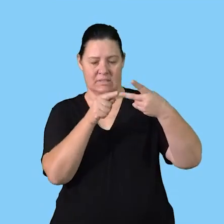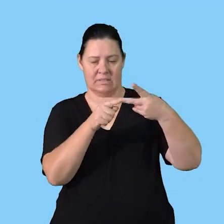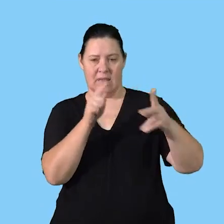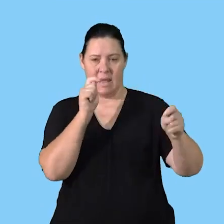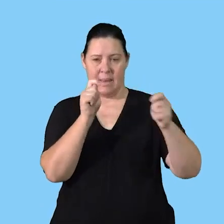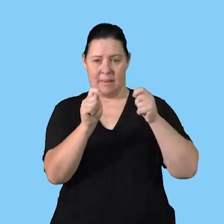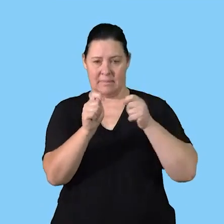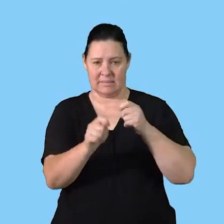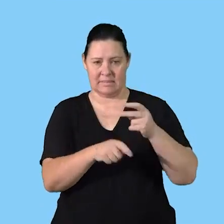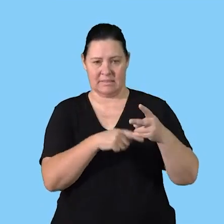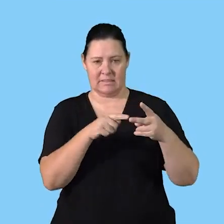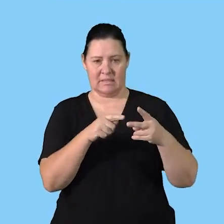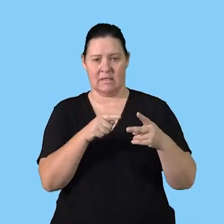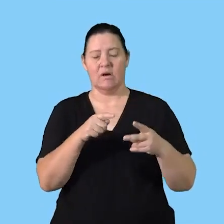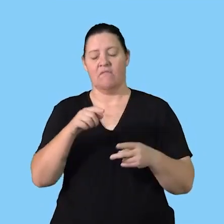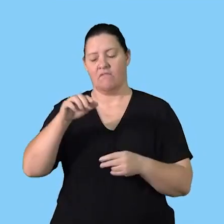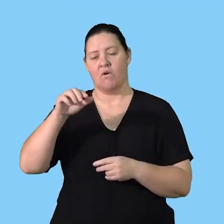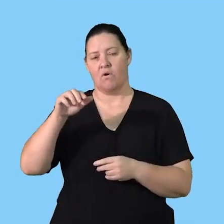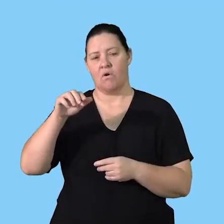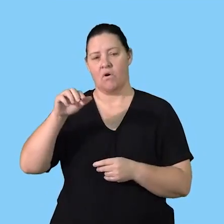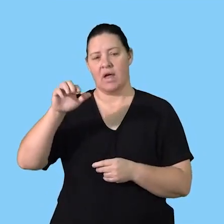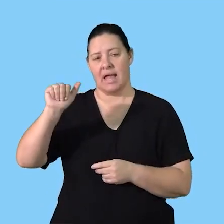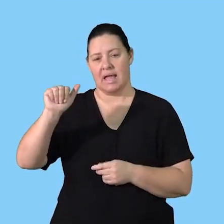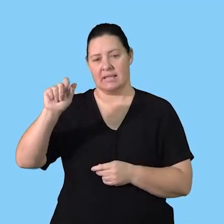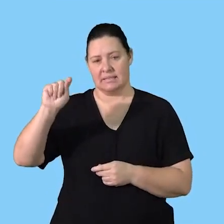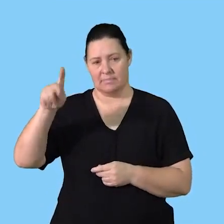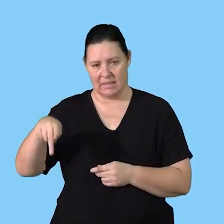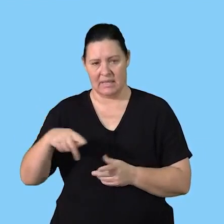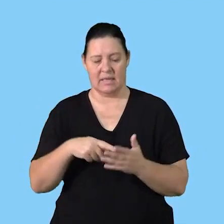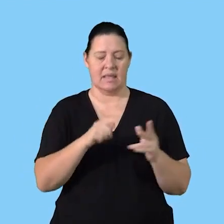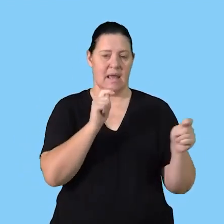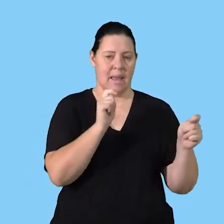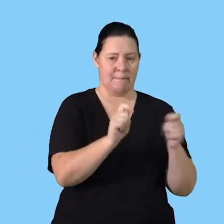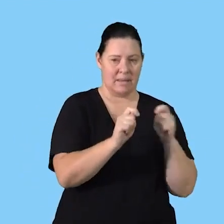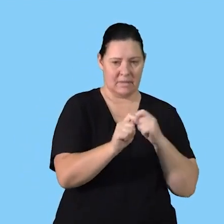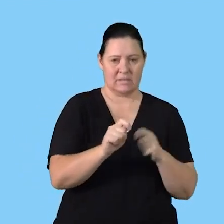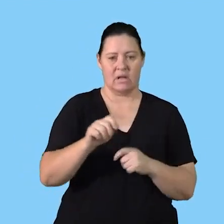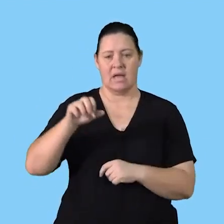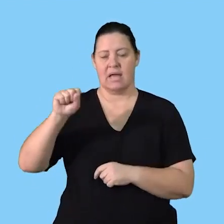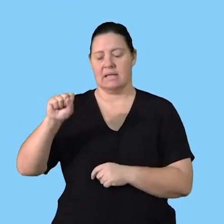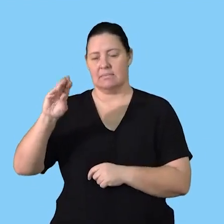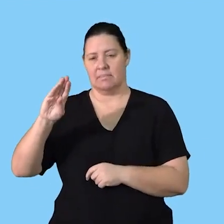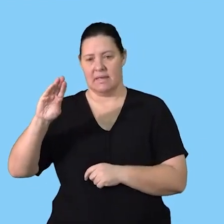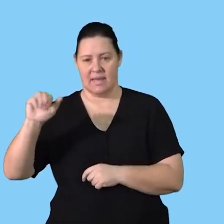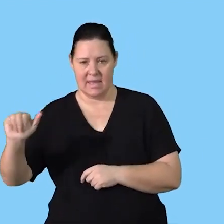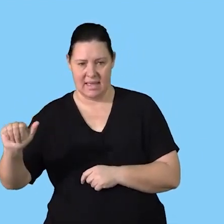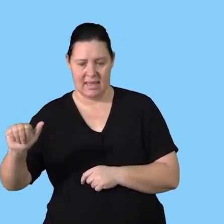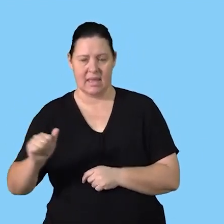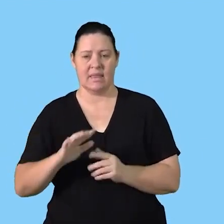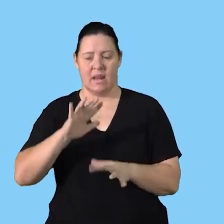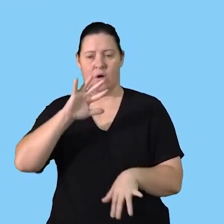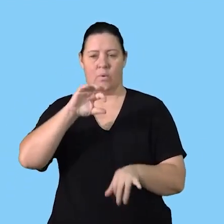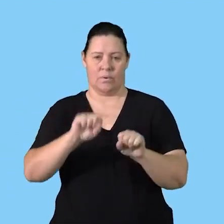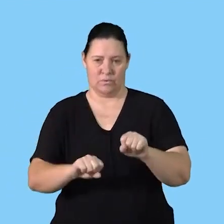purpose, the amendments to the annual teaching plan, then the amendments to